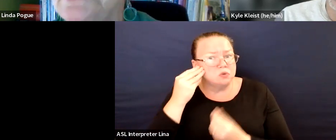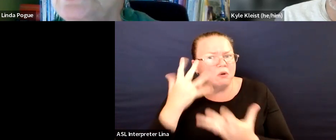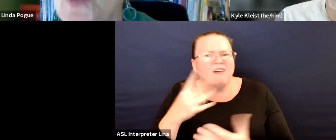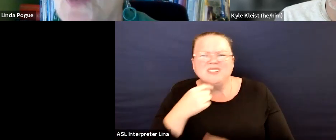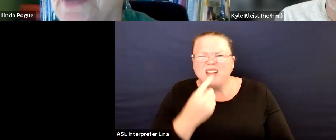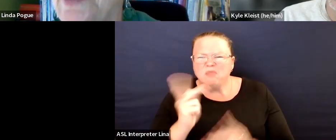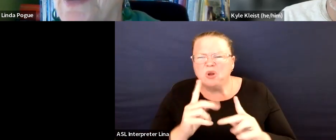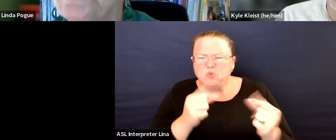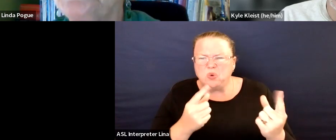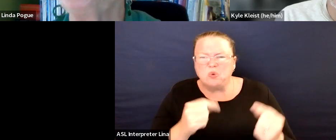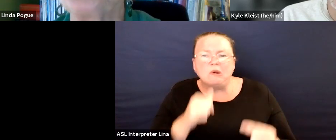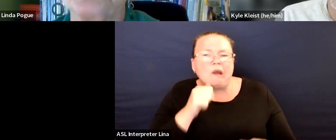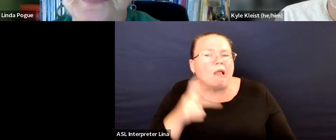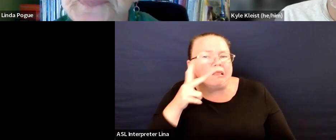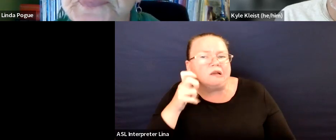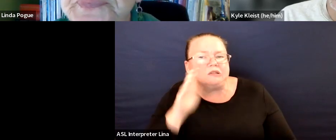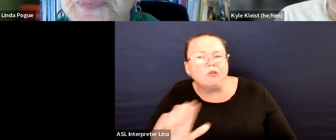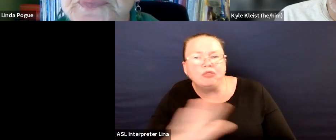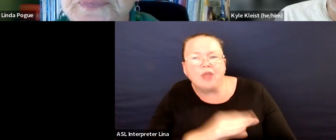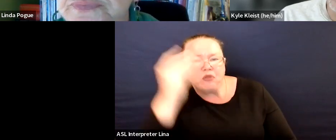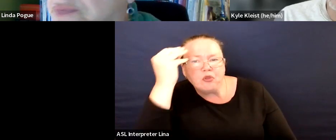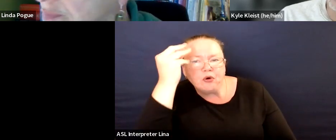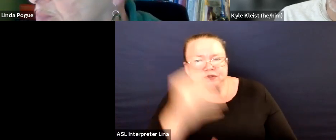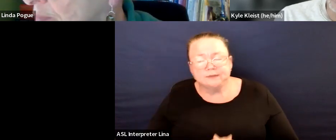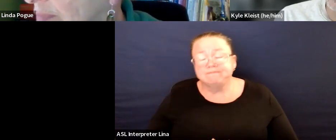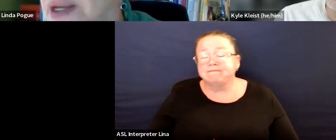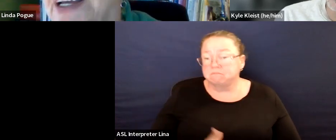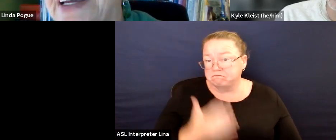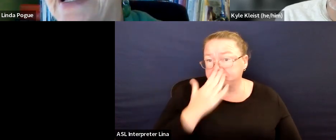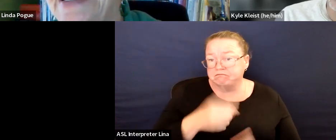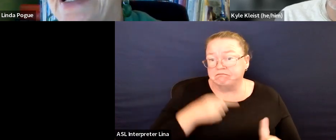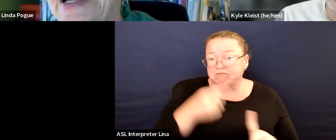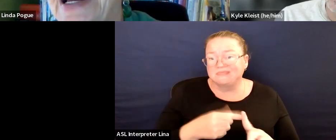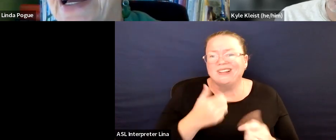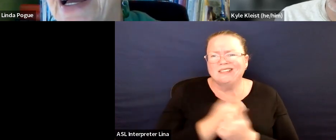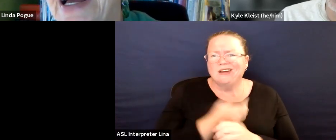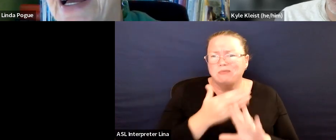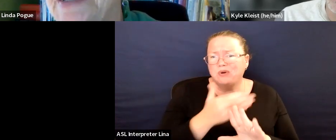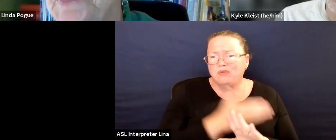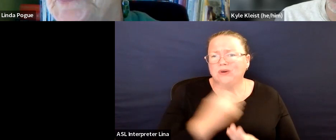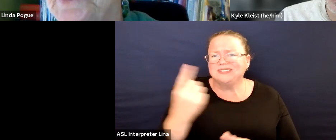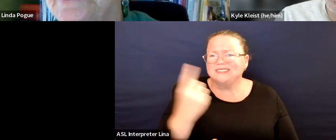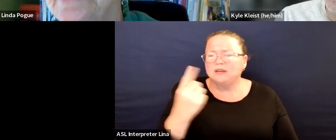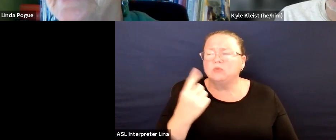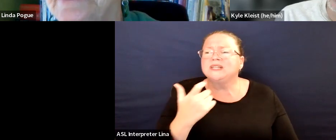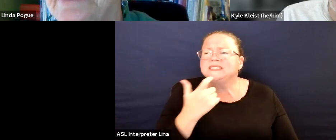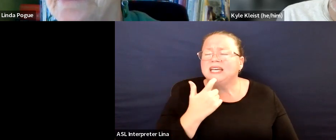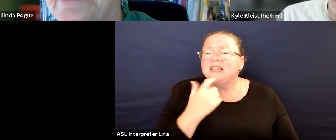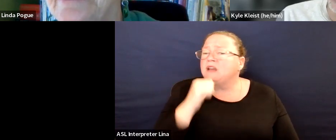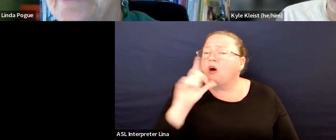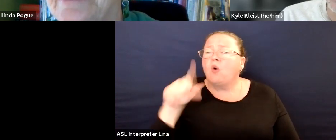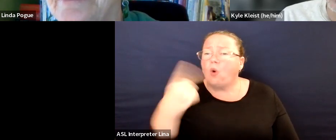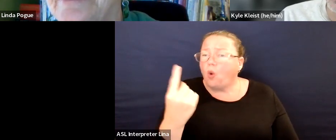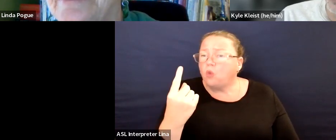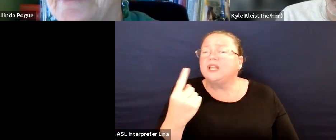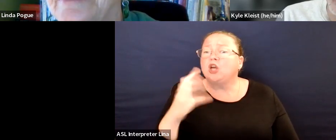not listen to what they're thinking about. Wonderful point. I love it that earlier somebody had brought back to, not only is it a